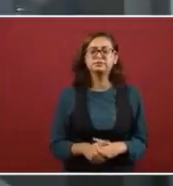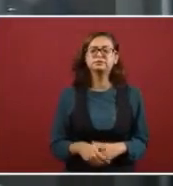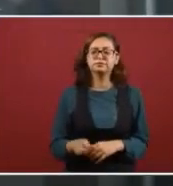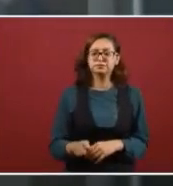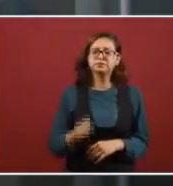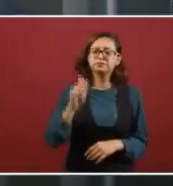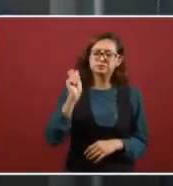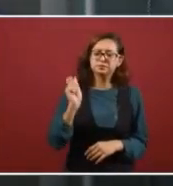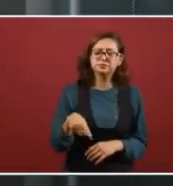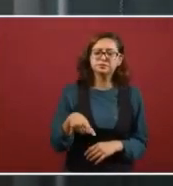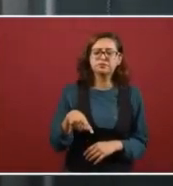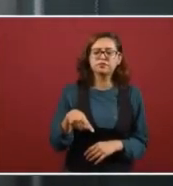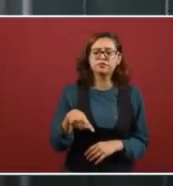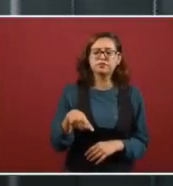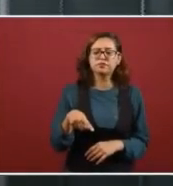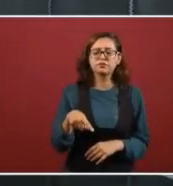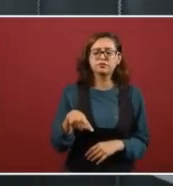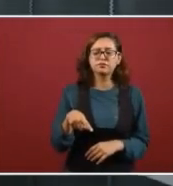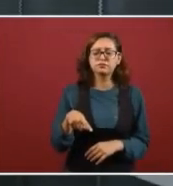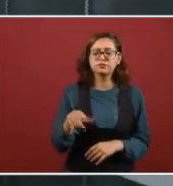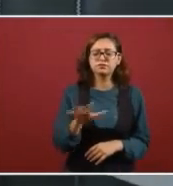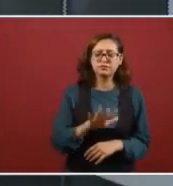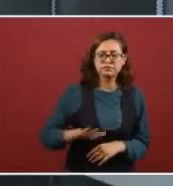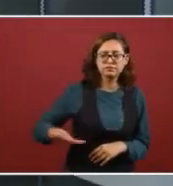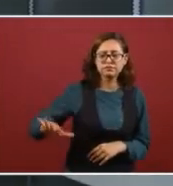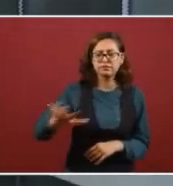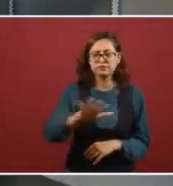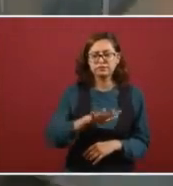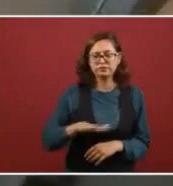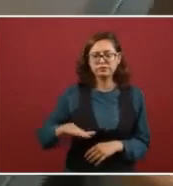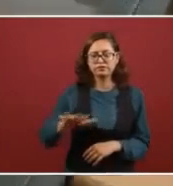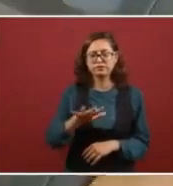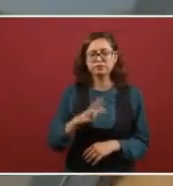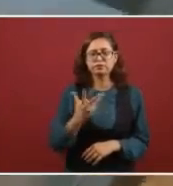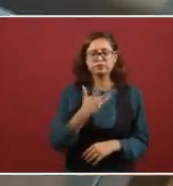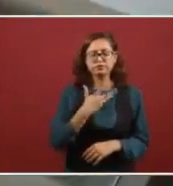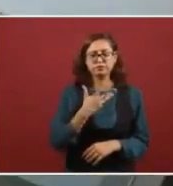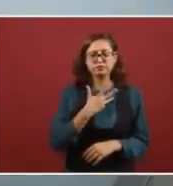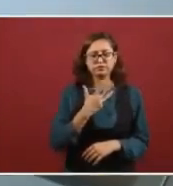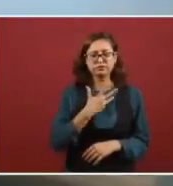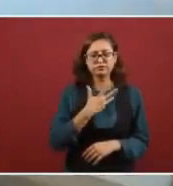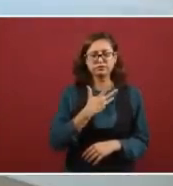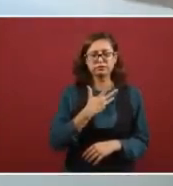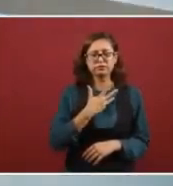And in that same floor, they also have spa